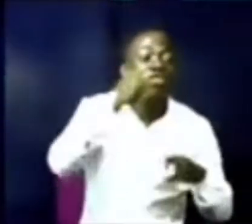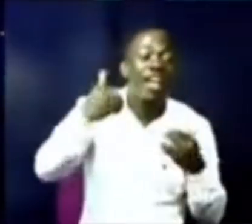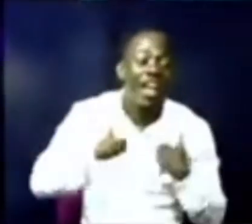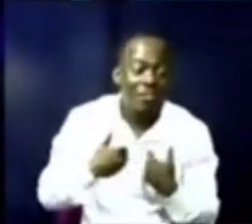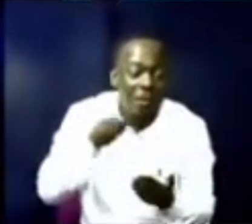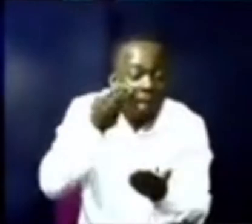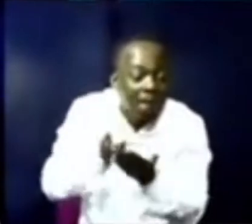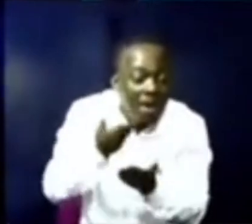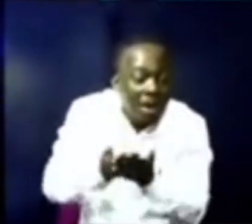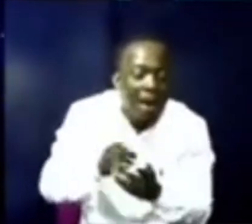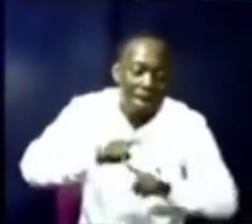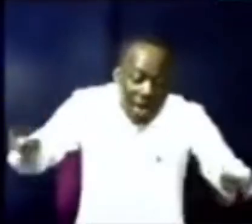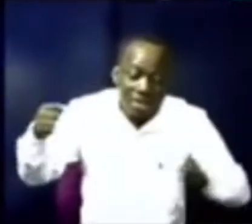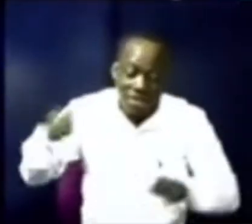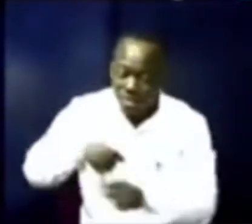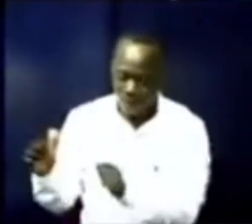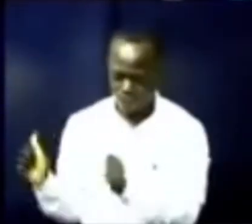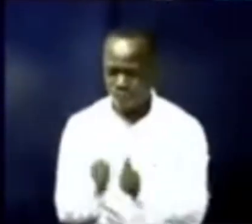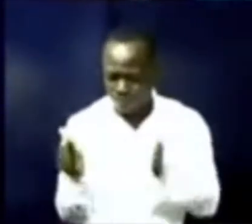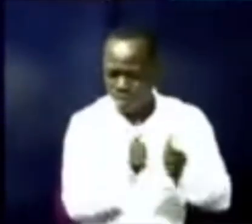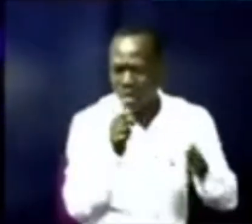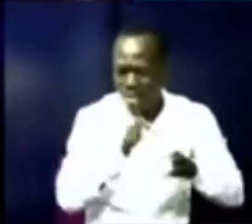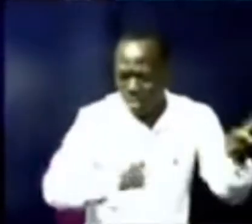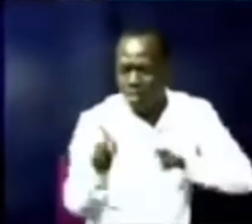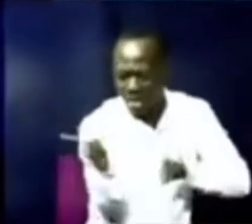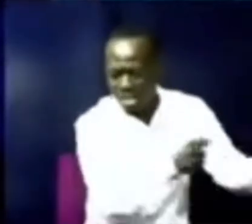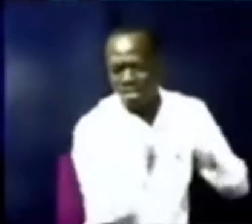the queue.